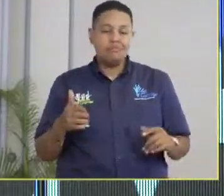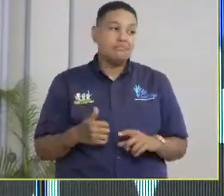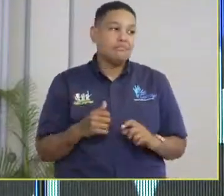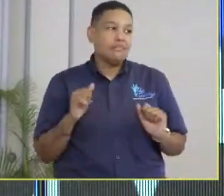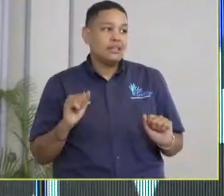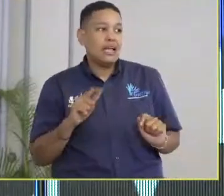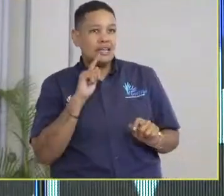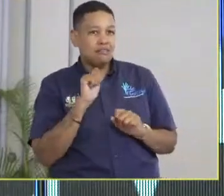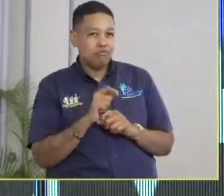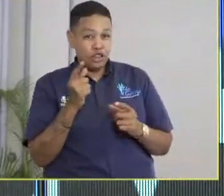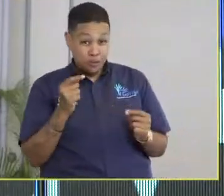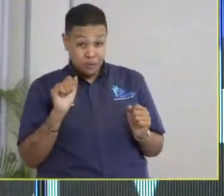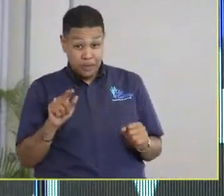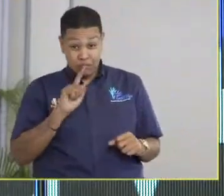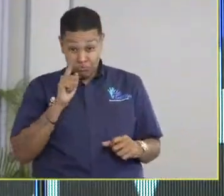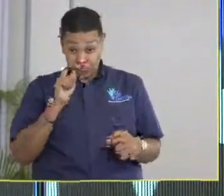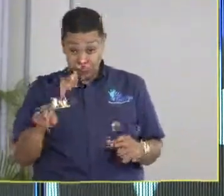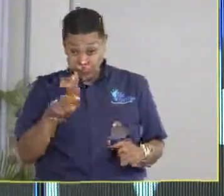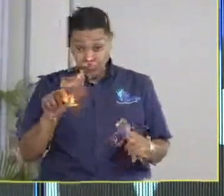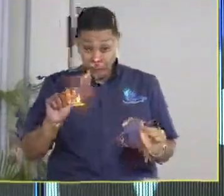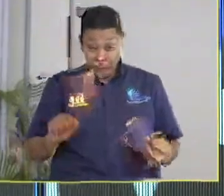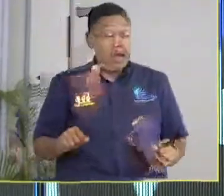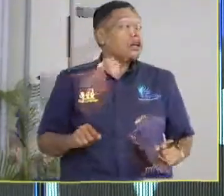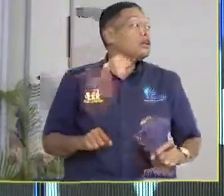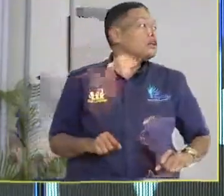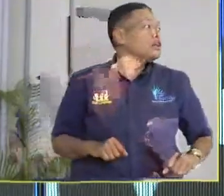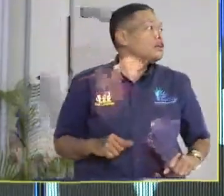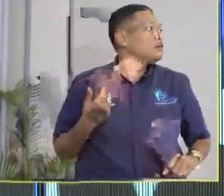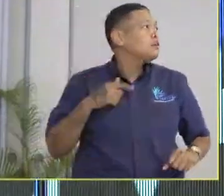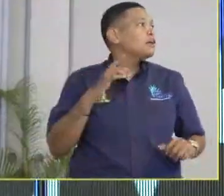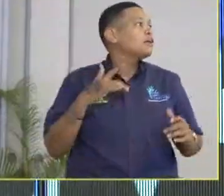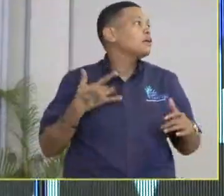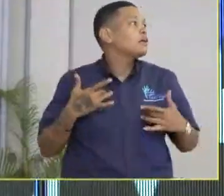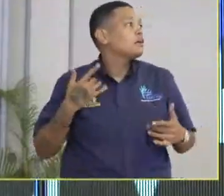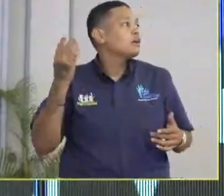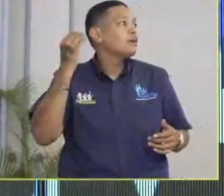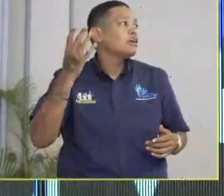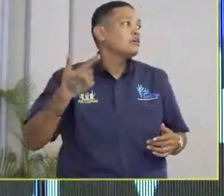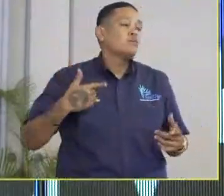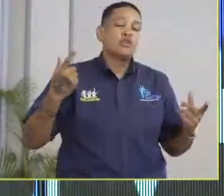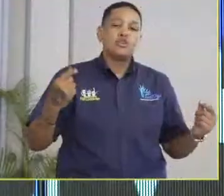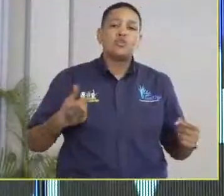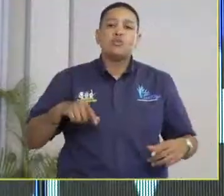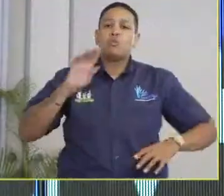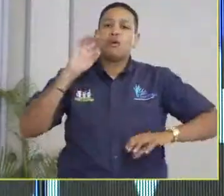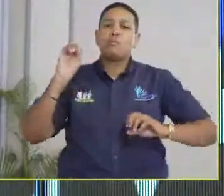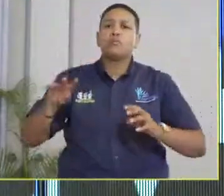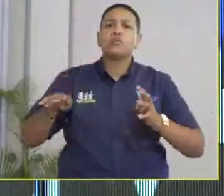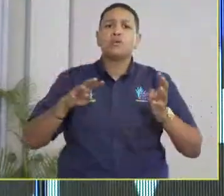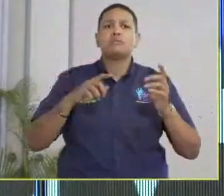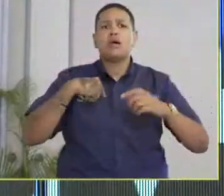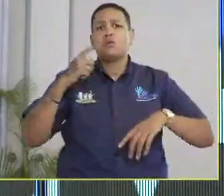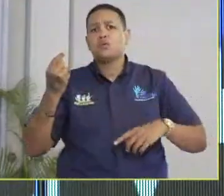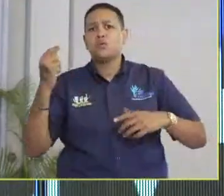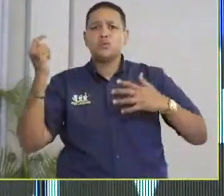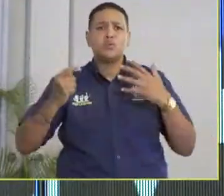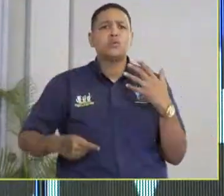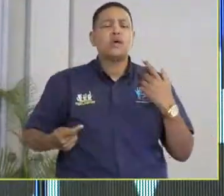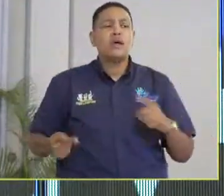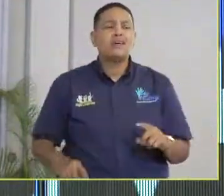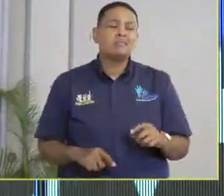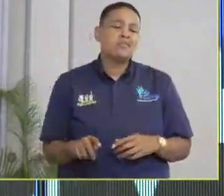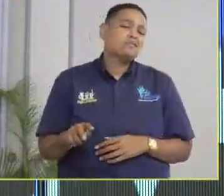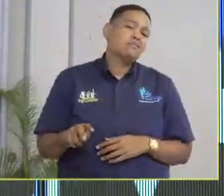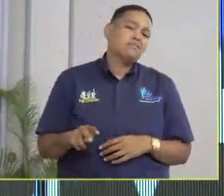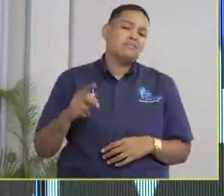can they really do this? Because, you know, we were getting excited. We were telling her, we're going to do this, we're going to put this on, and that is going, and